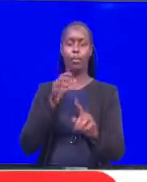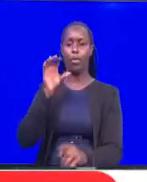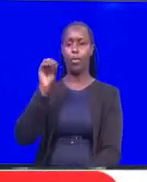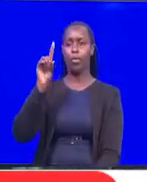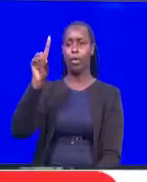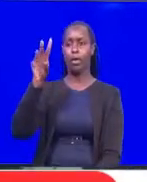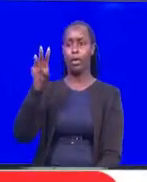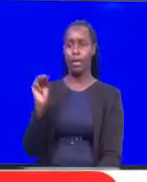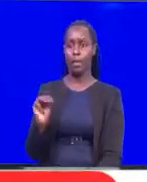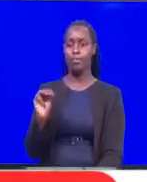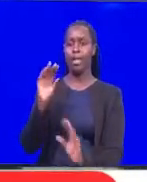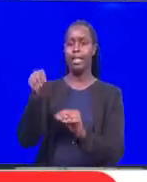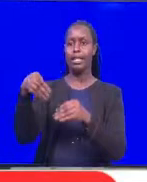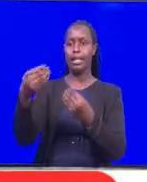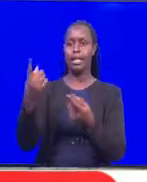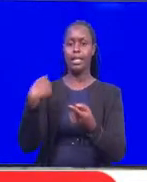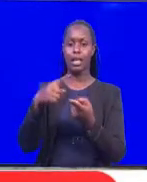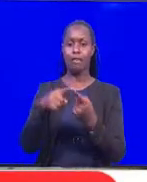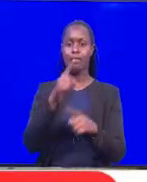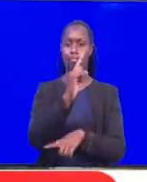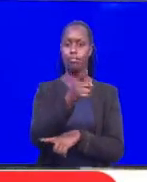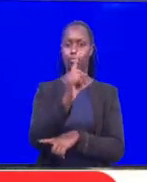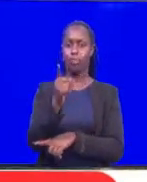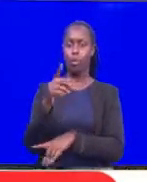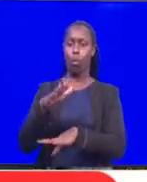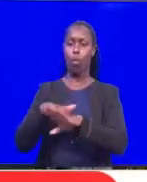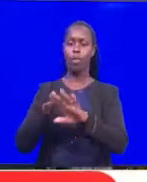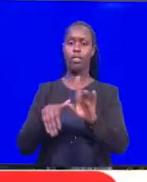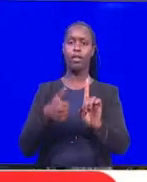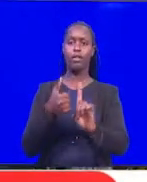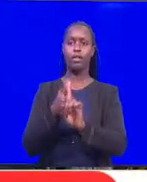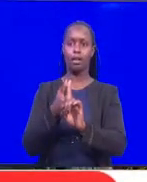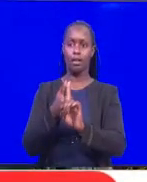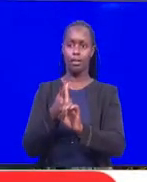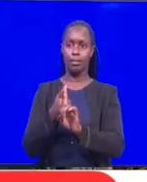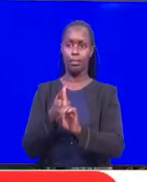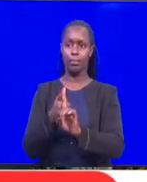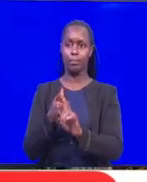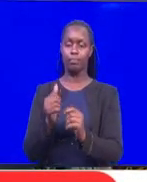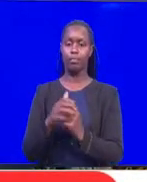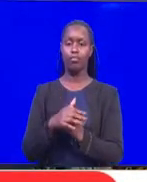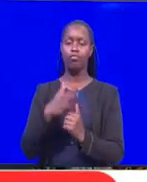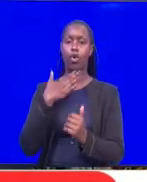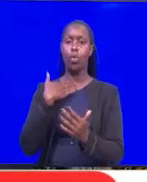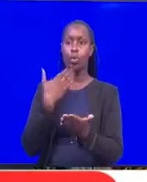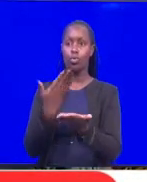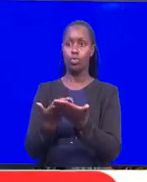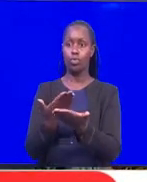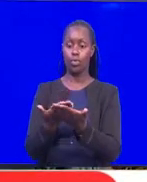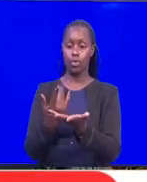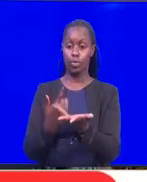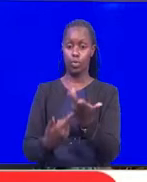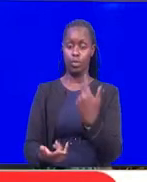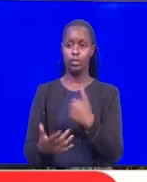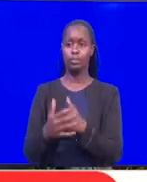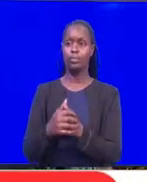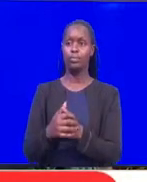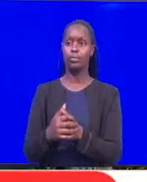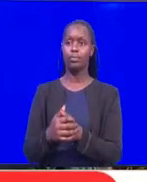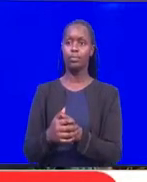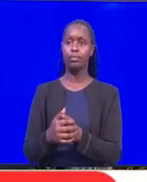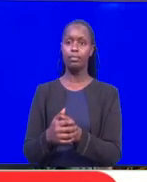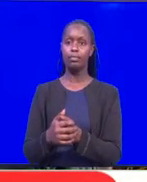ODM party, issued a strong condemnation on the attack. His colleagues, we just want to request that